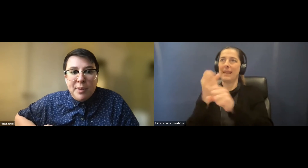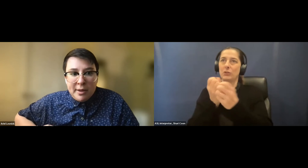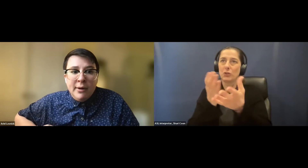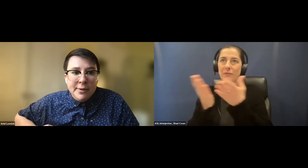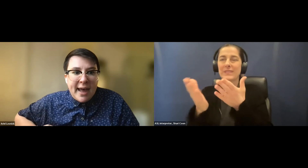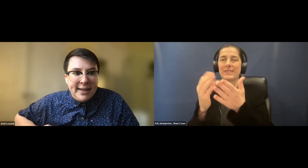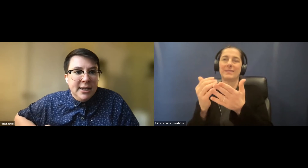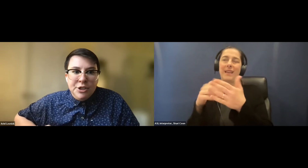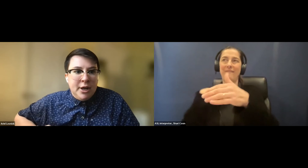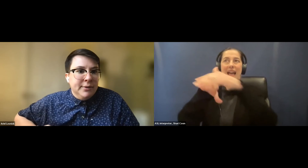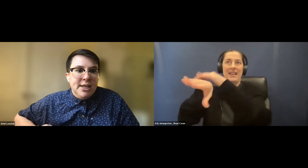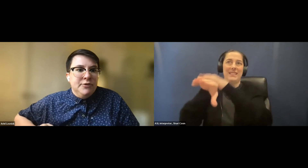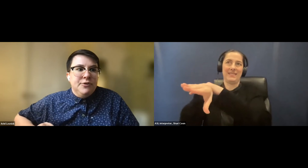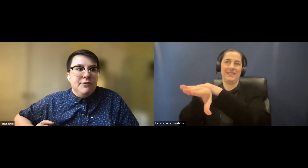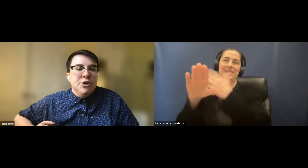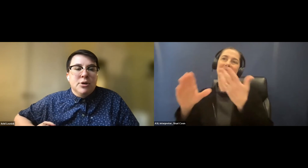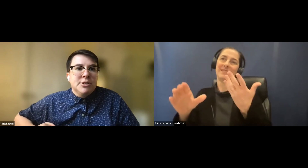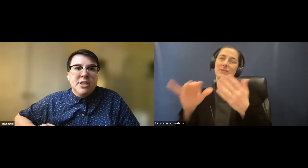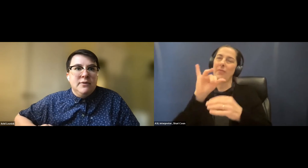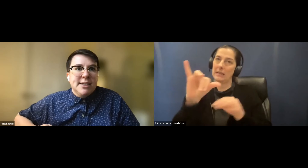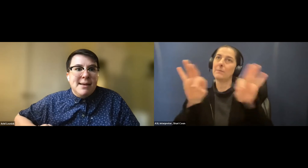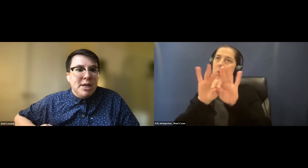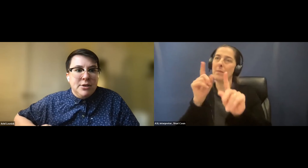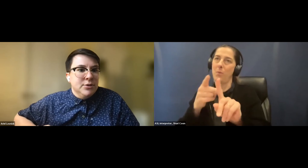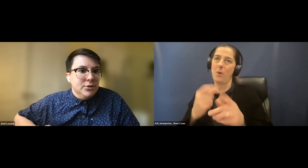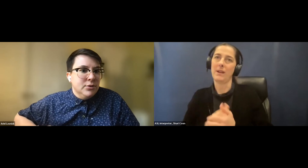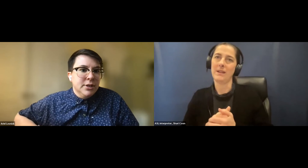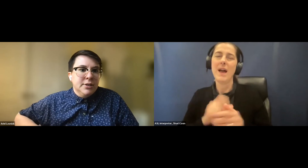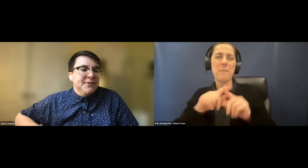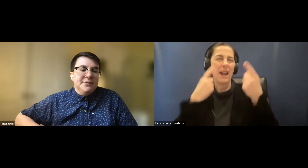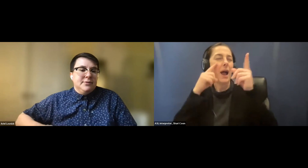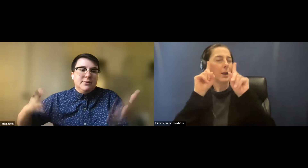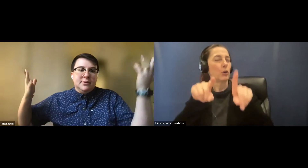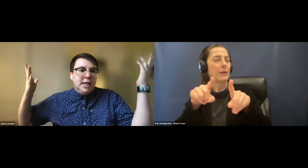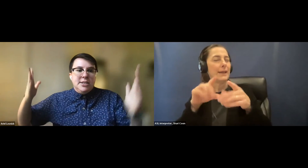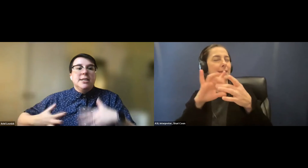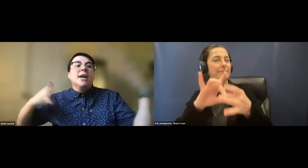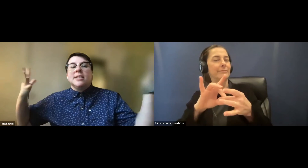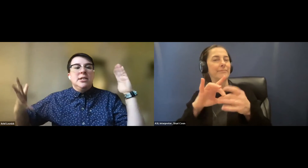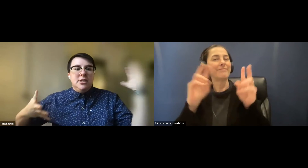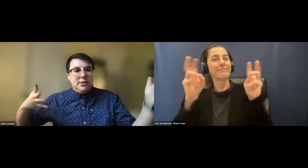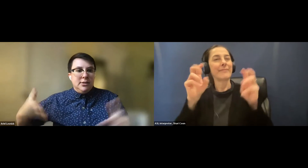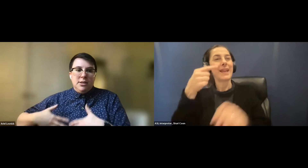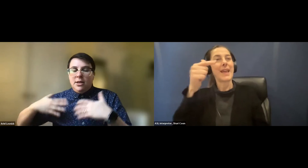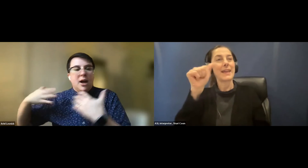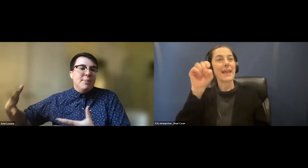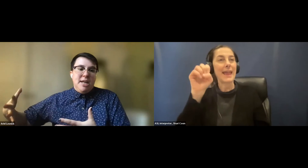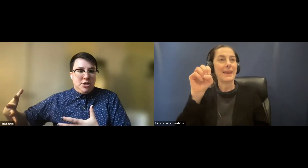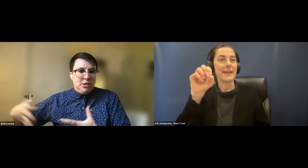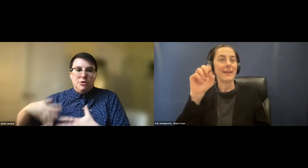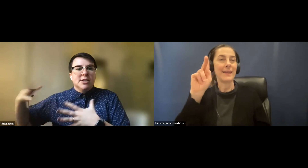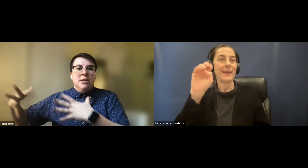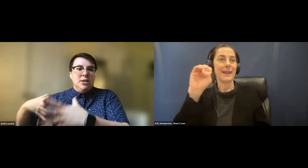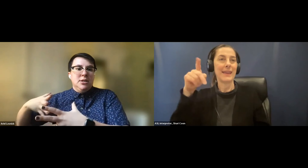that gatekeeping, though, that, if you're perceived as somebody who doesn't need